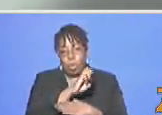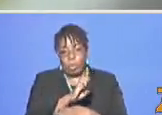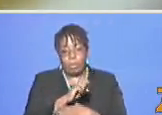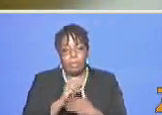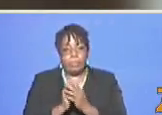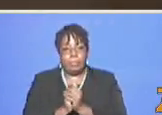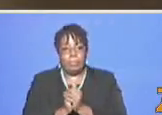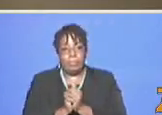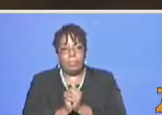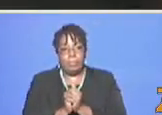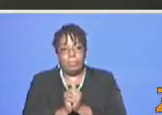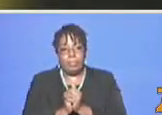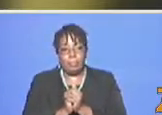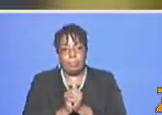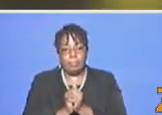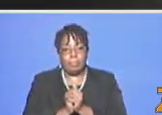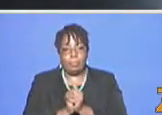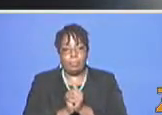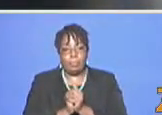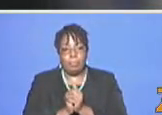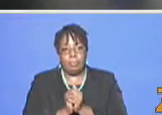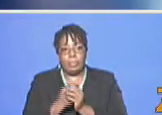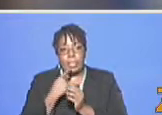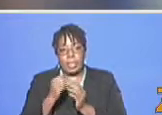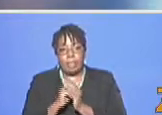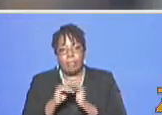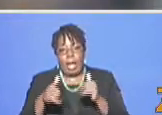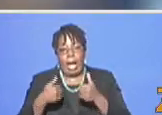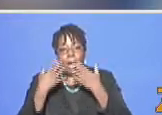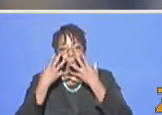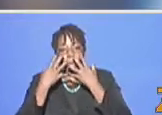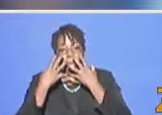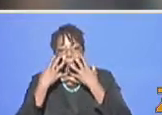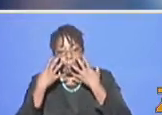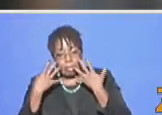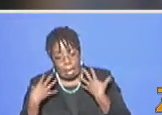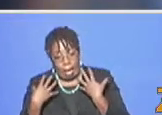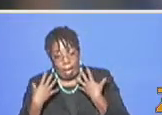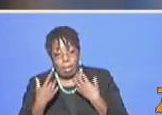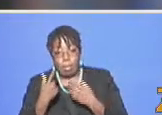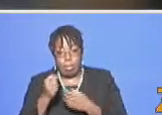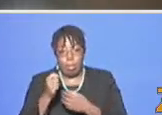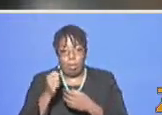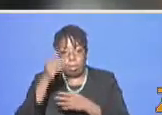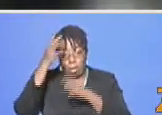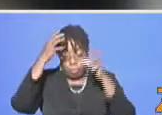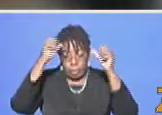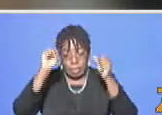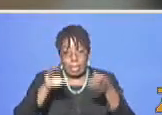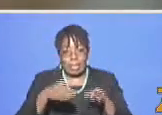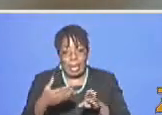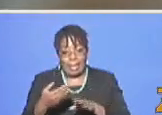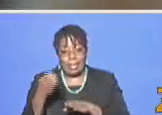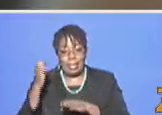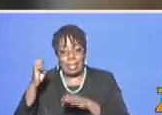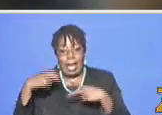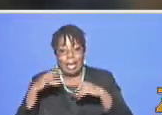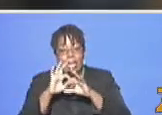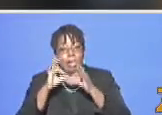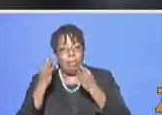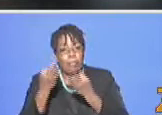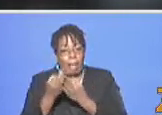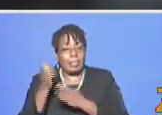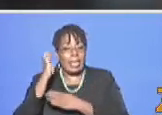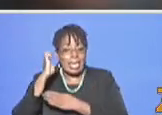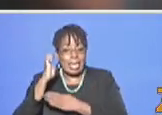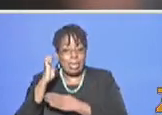genou? See, sad, like how the president died, because they got children in Haiti, they got family in Haiti, and he was really helping Haiti and